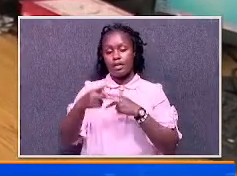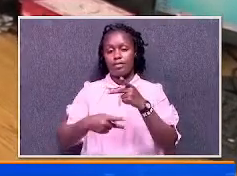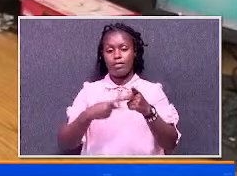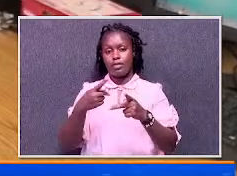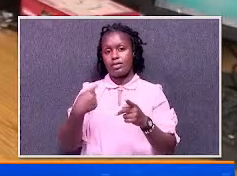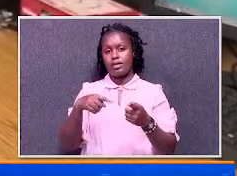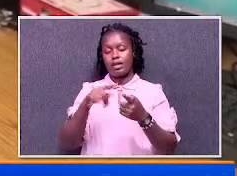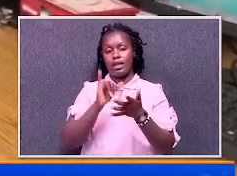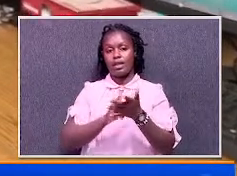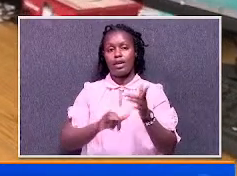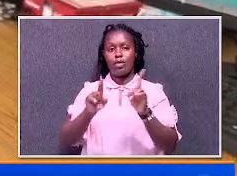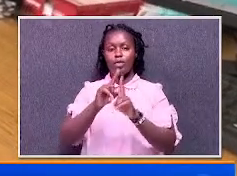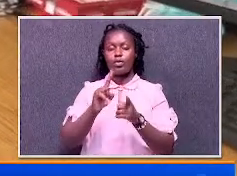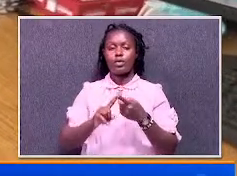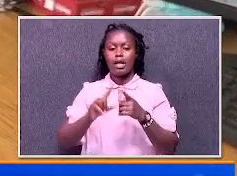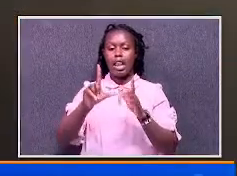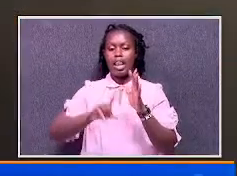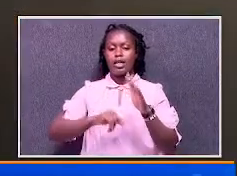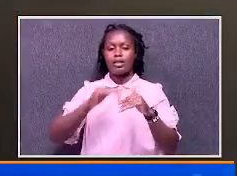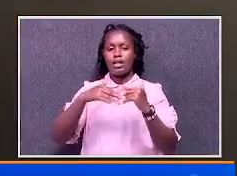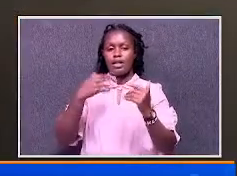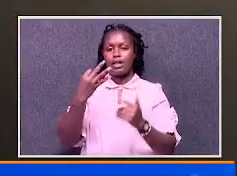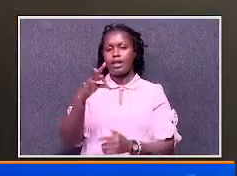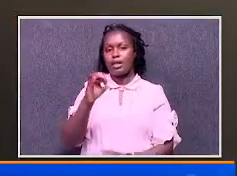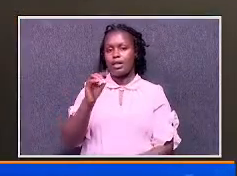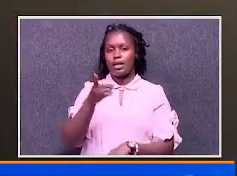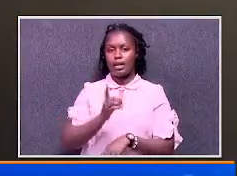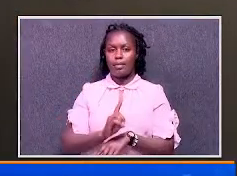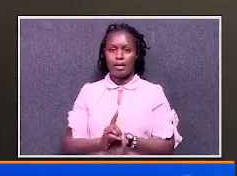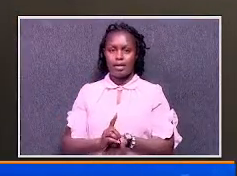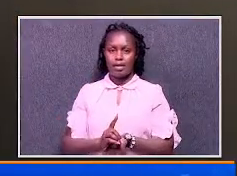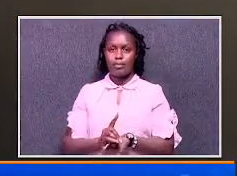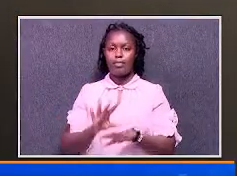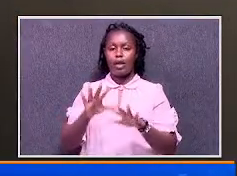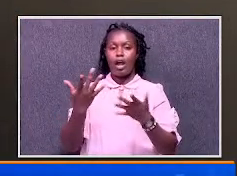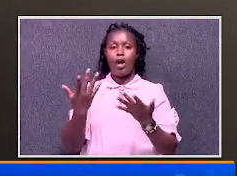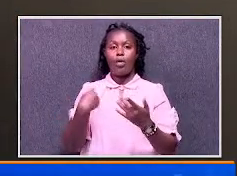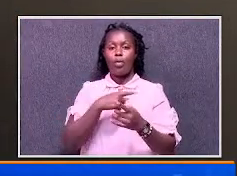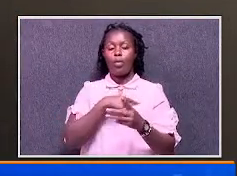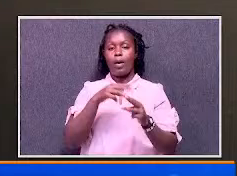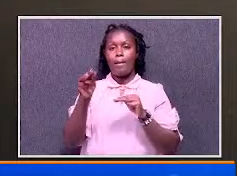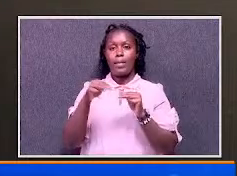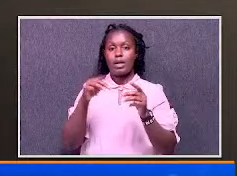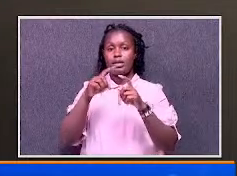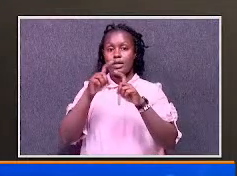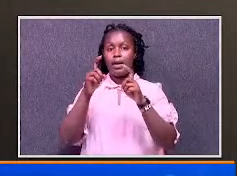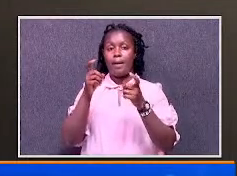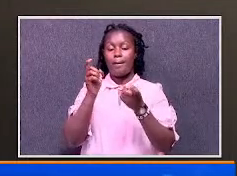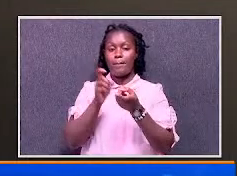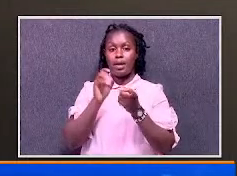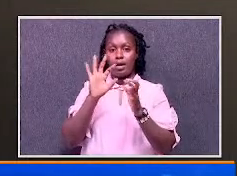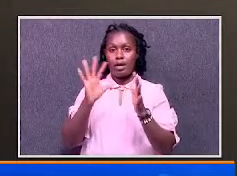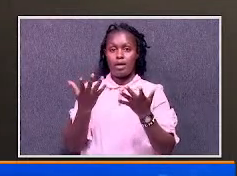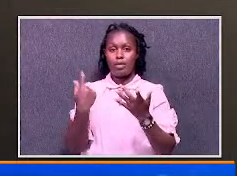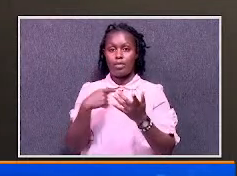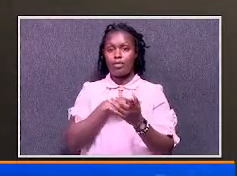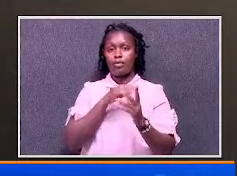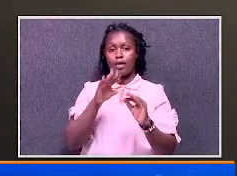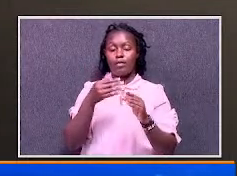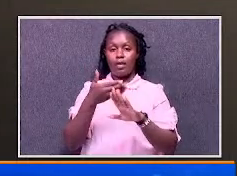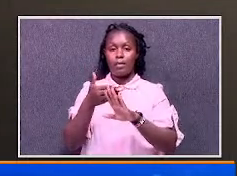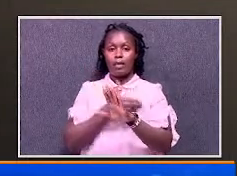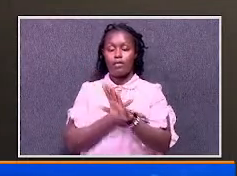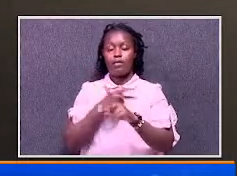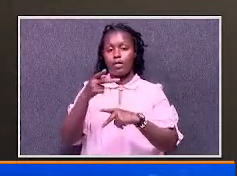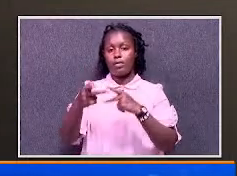painless and takes less than 30 minutes. The way we manage pain is two-pronged. One, we give them paracetamol before the